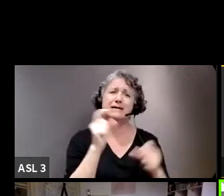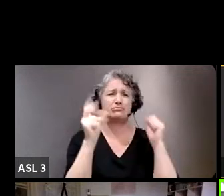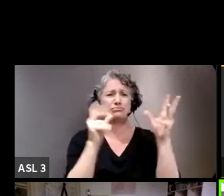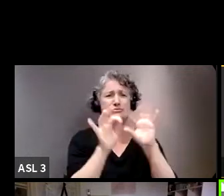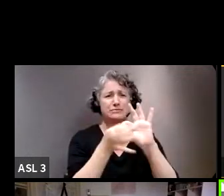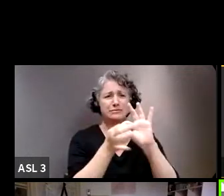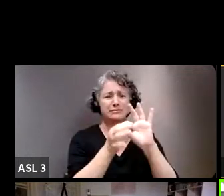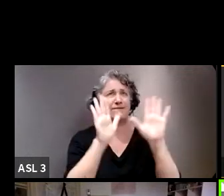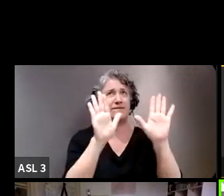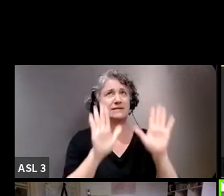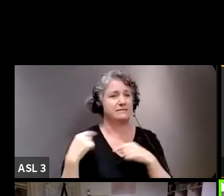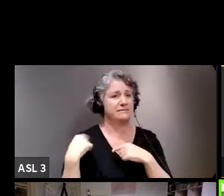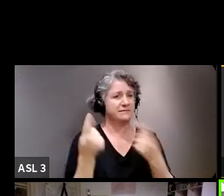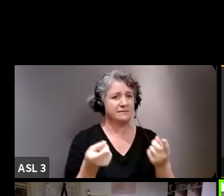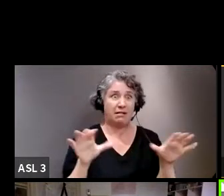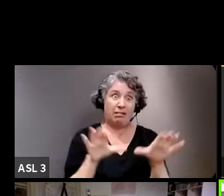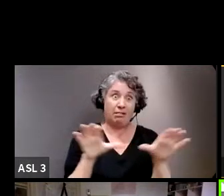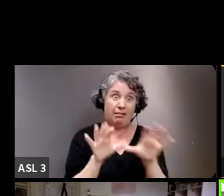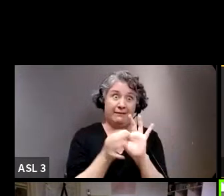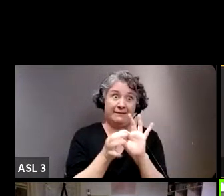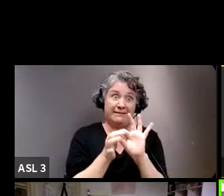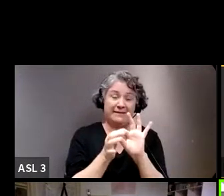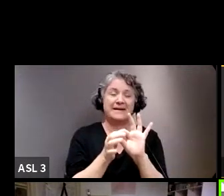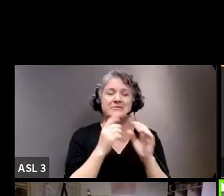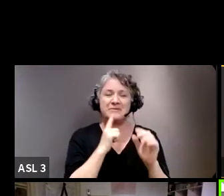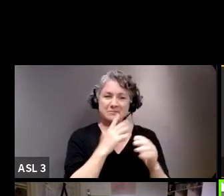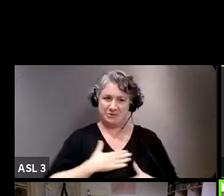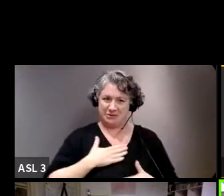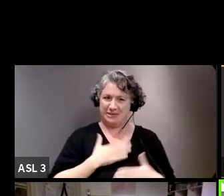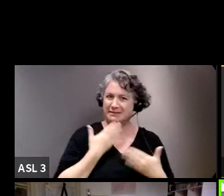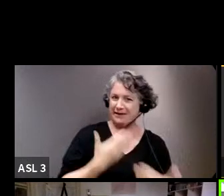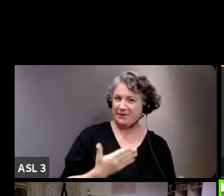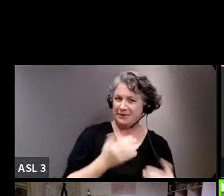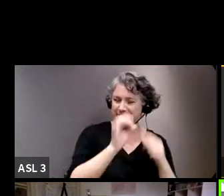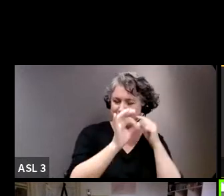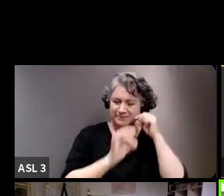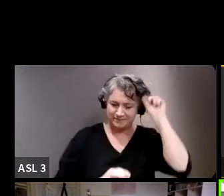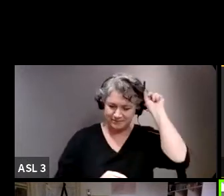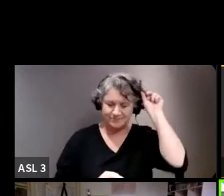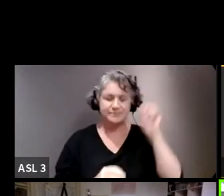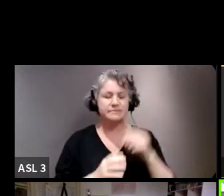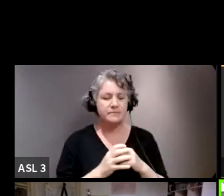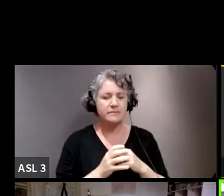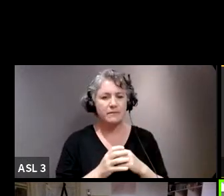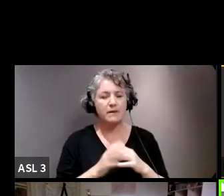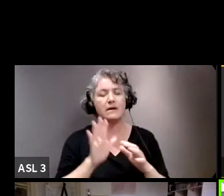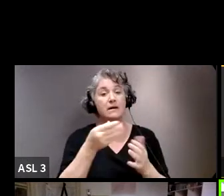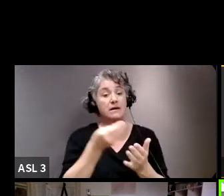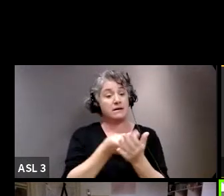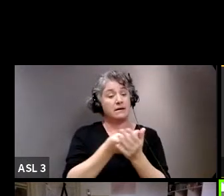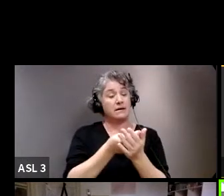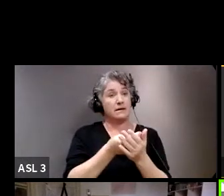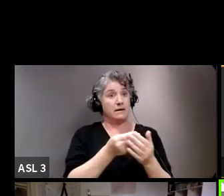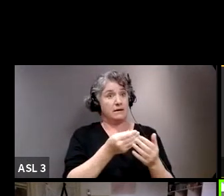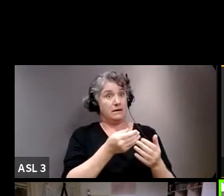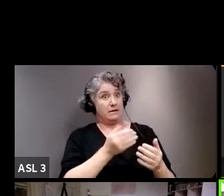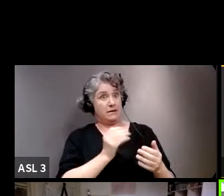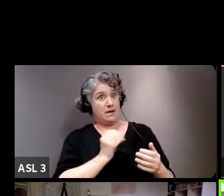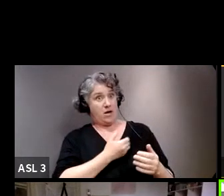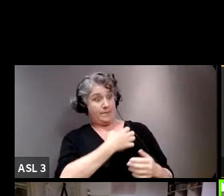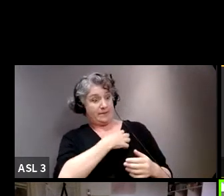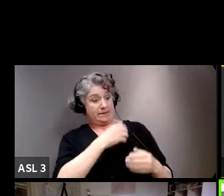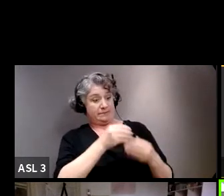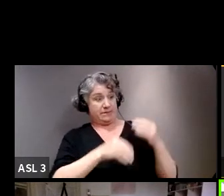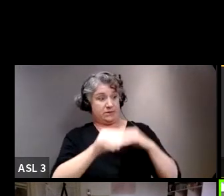program and they're working so hard so i really appreciate that um defund police i believe is